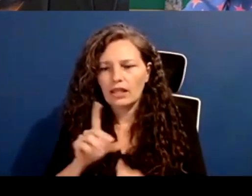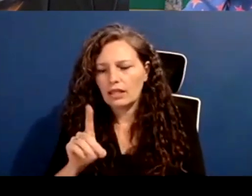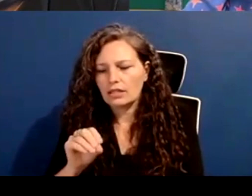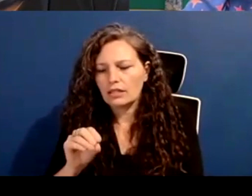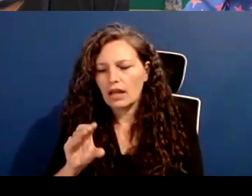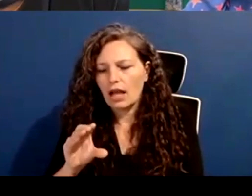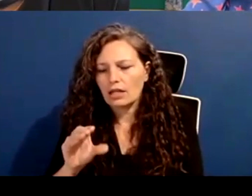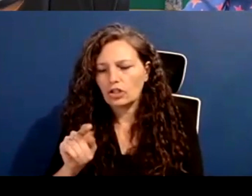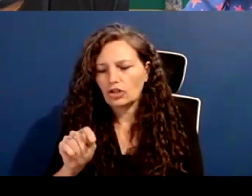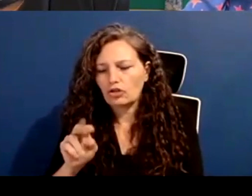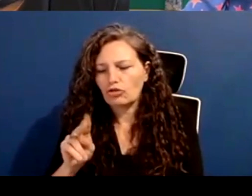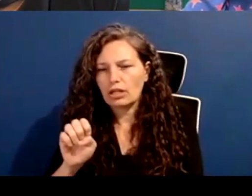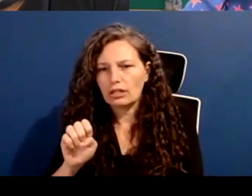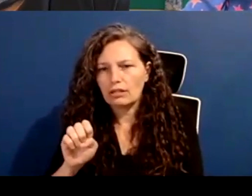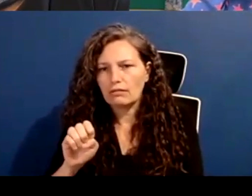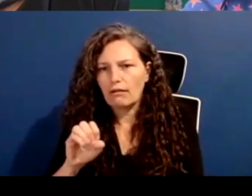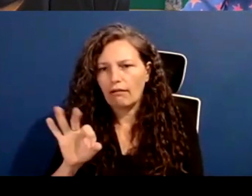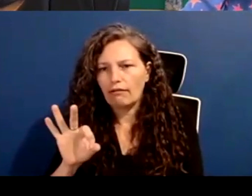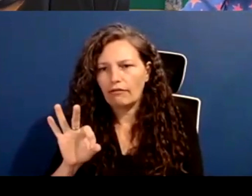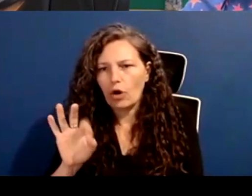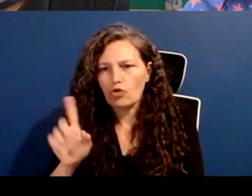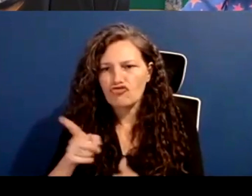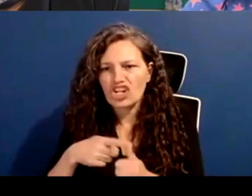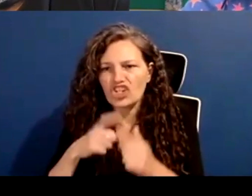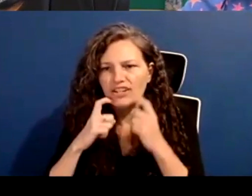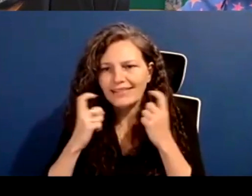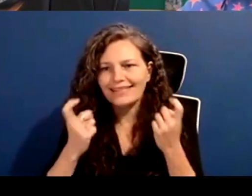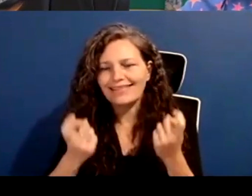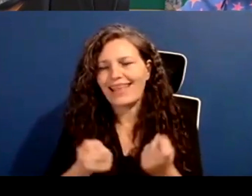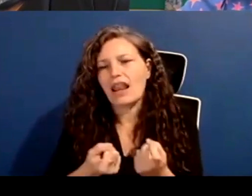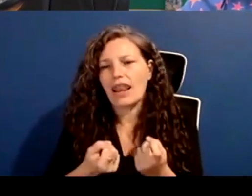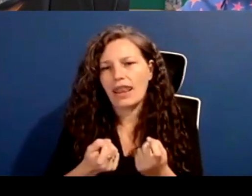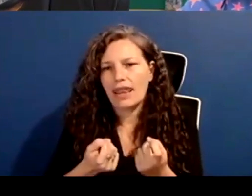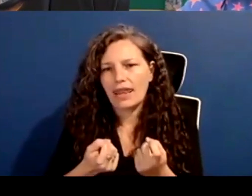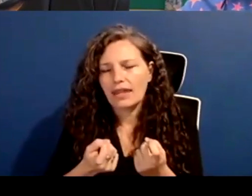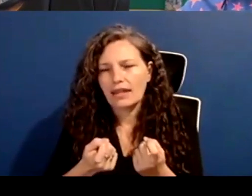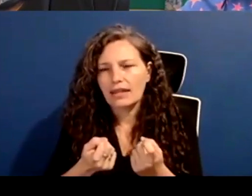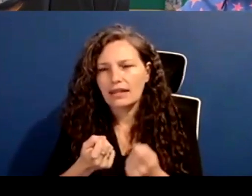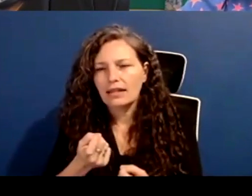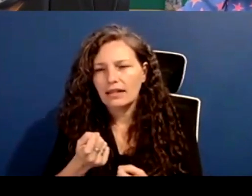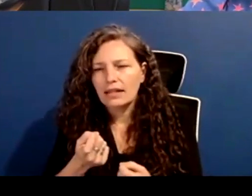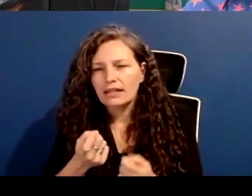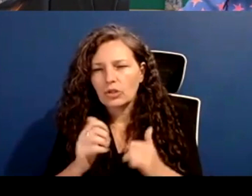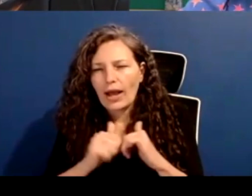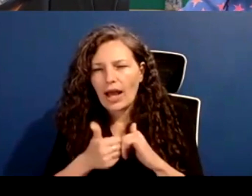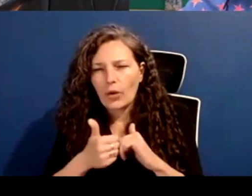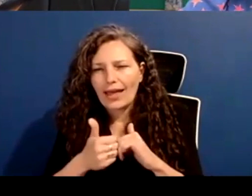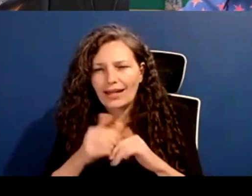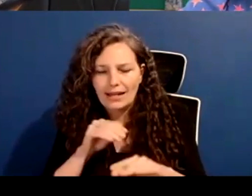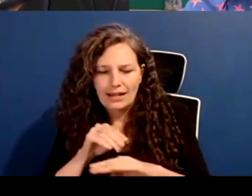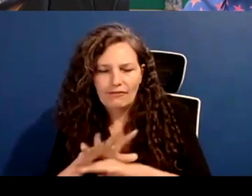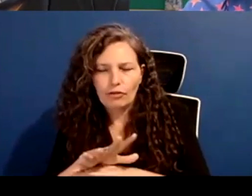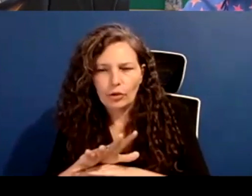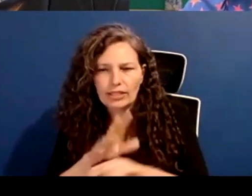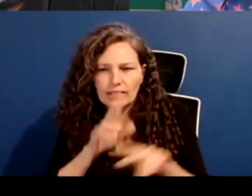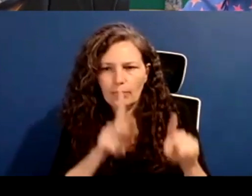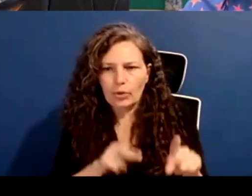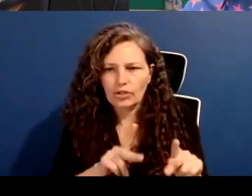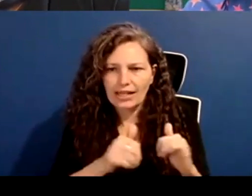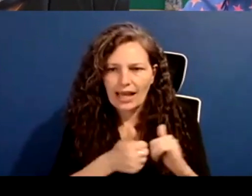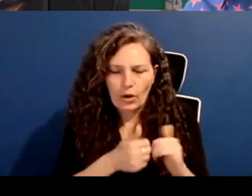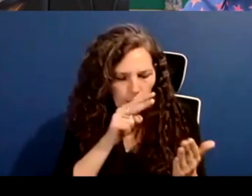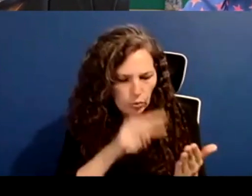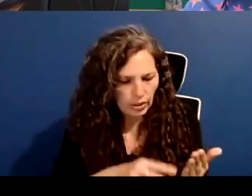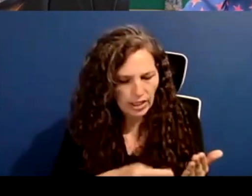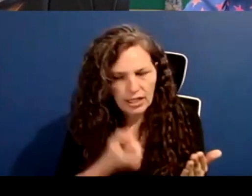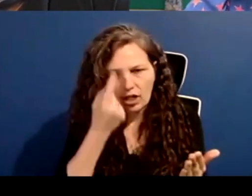much of that influences the way that we read those things, and even understanding what